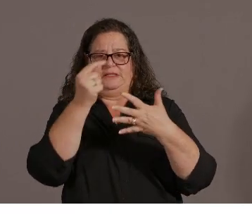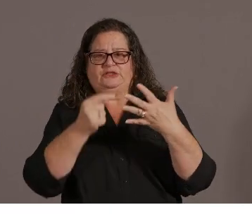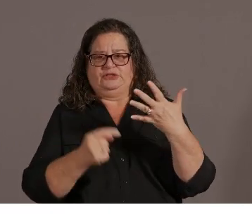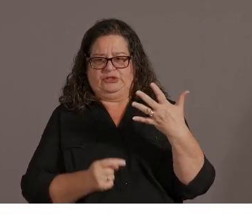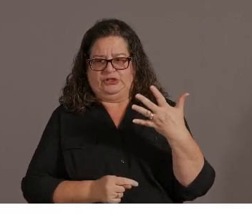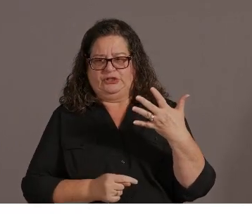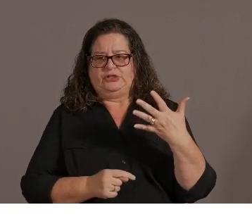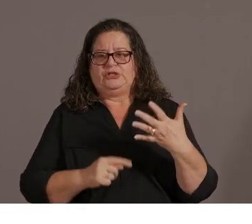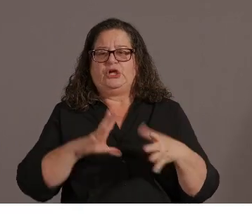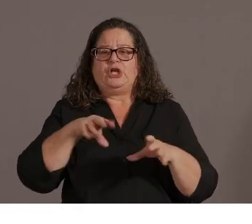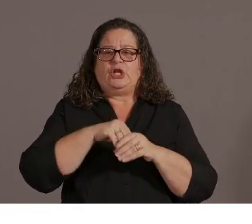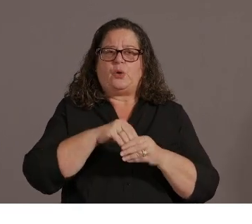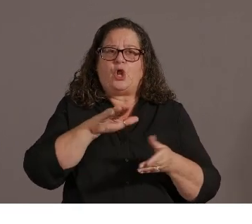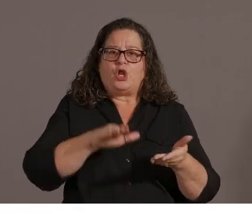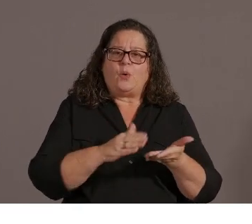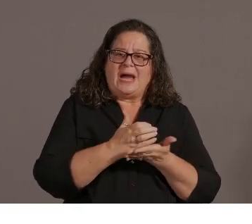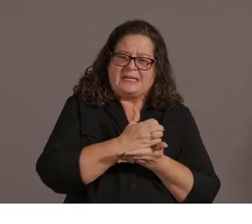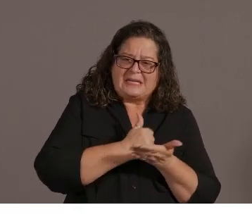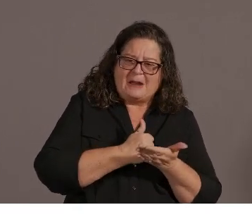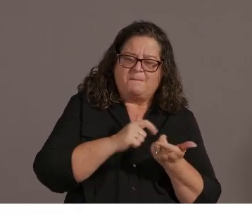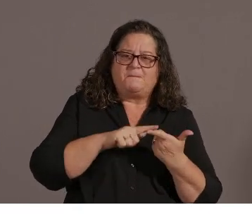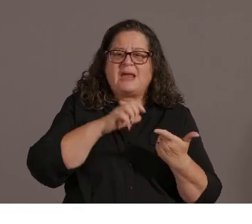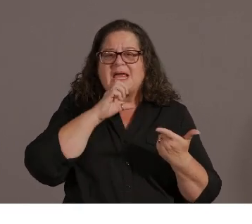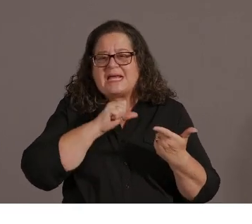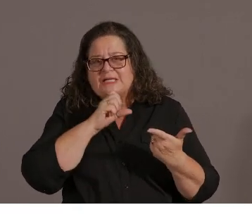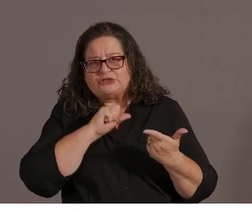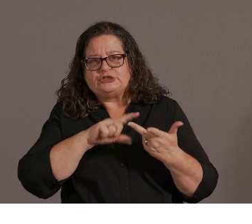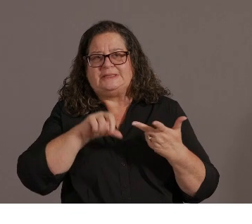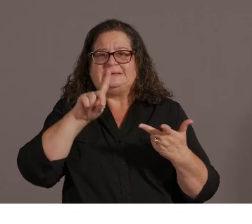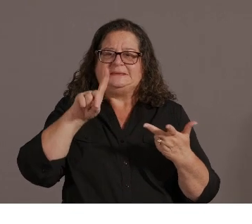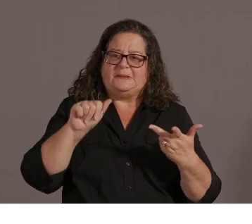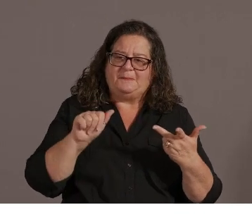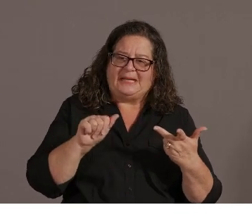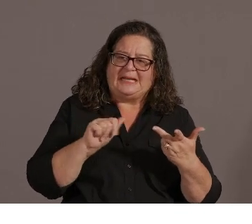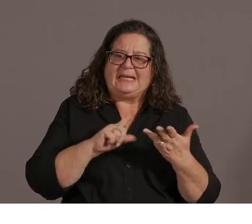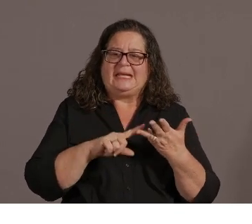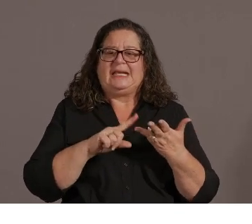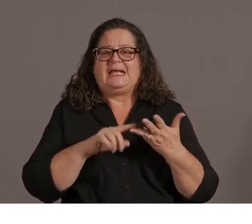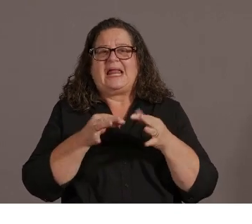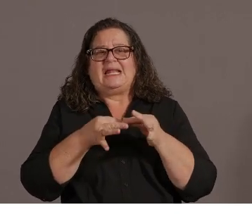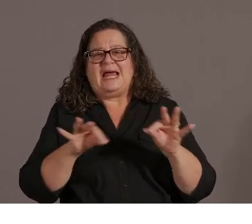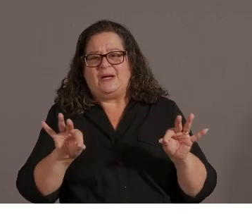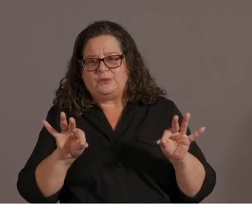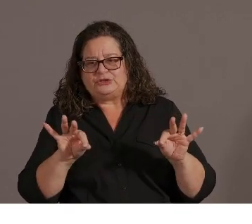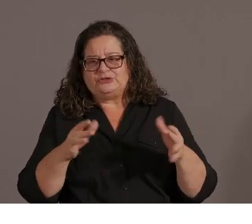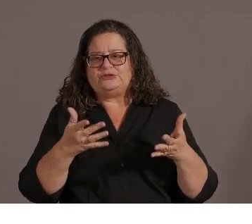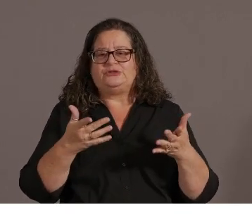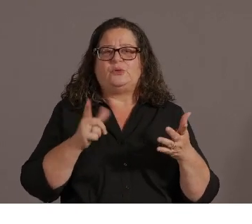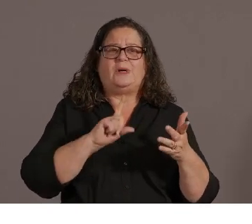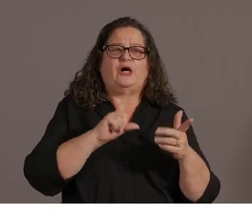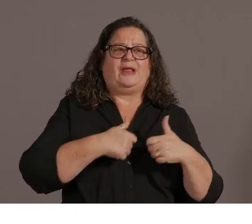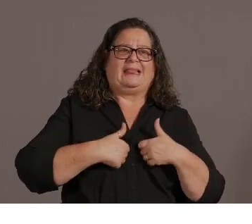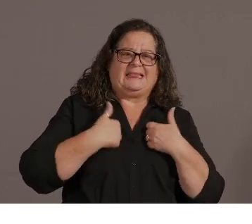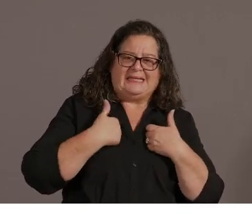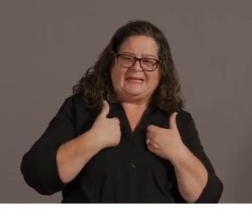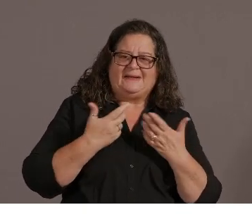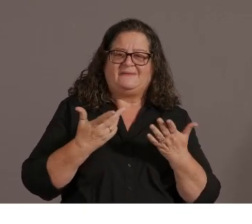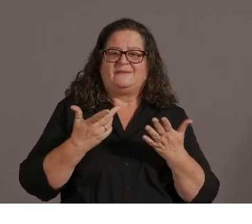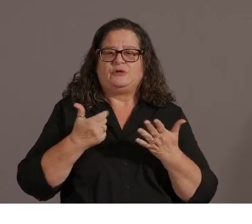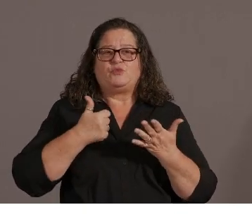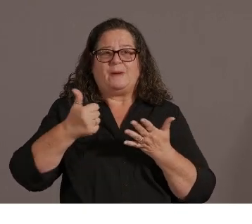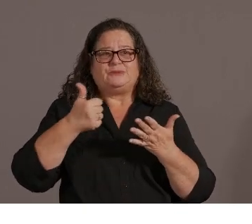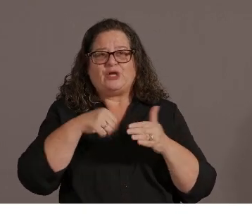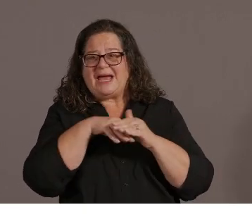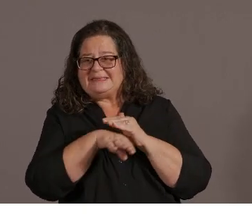and disability status, minority status and language, housing type and transportation access. And all of that is used